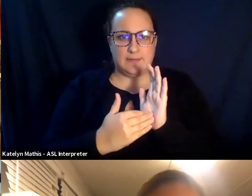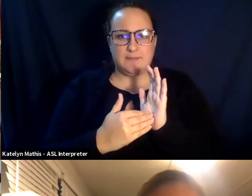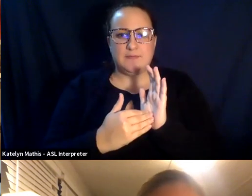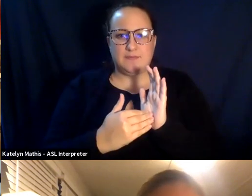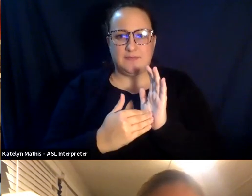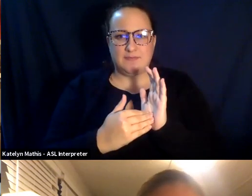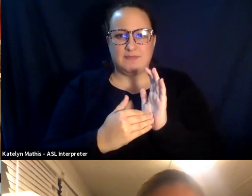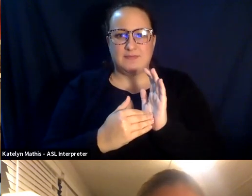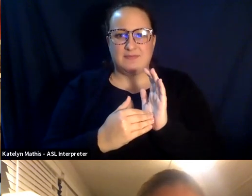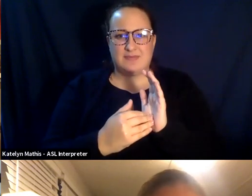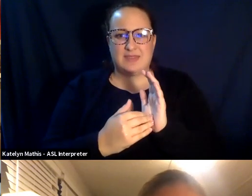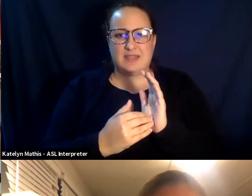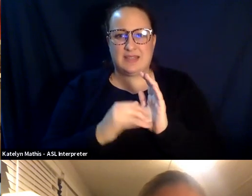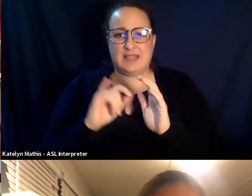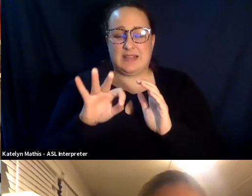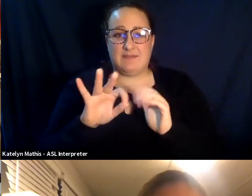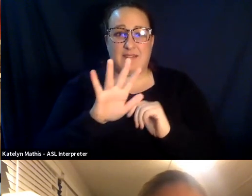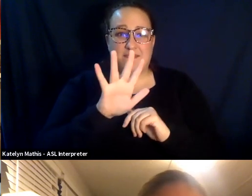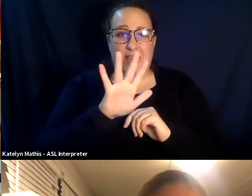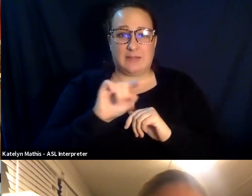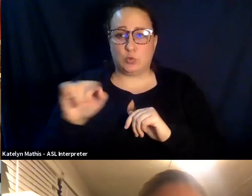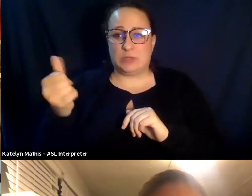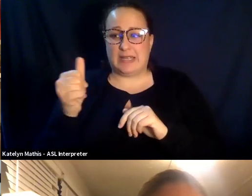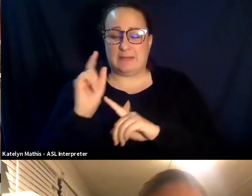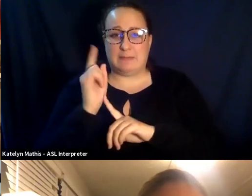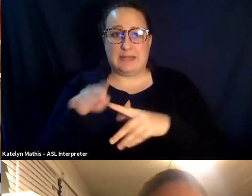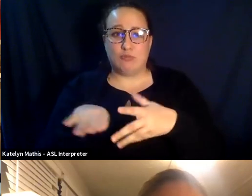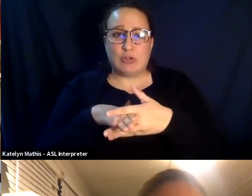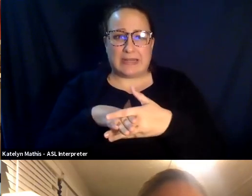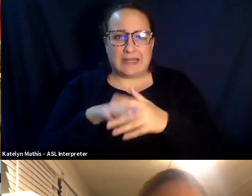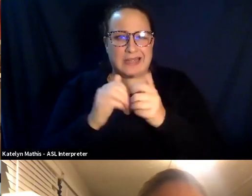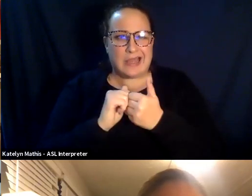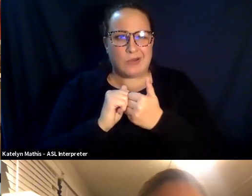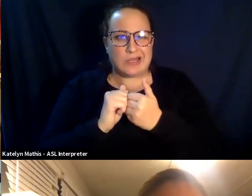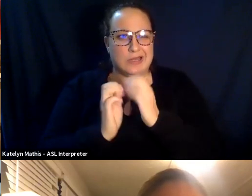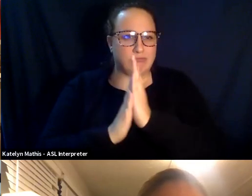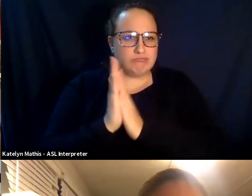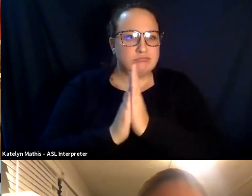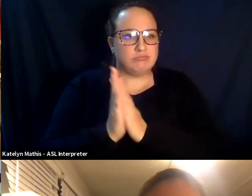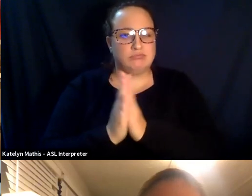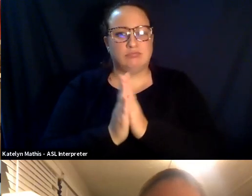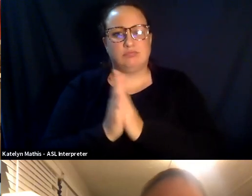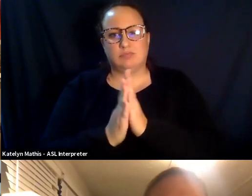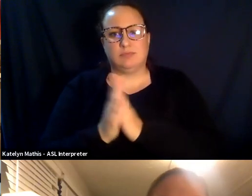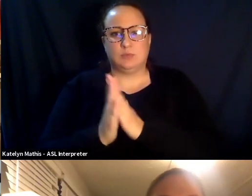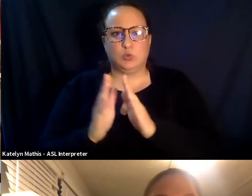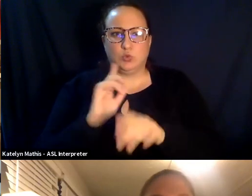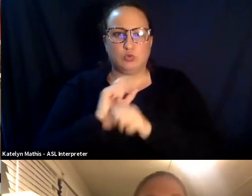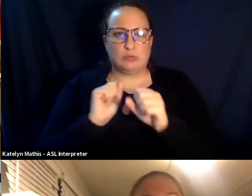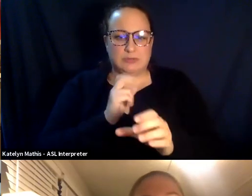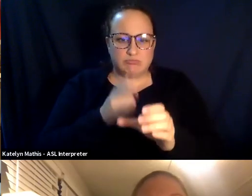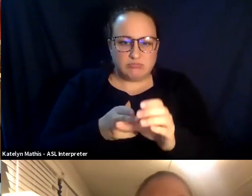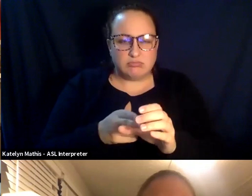a 5 to 10 minute break. How can I motivate him or help him to stay in or with the school day?